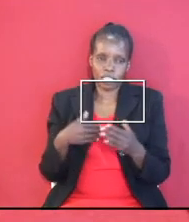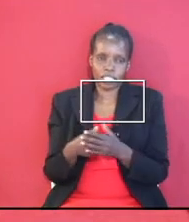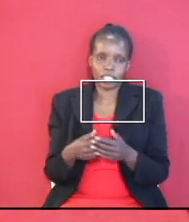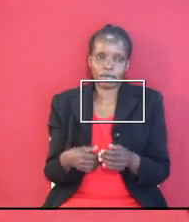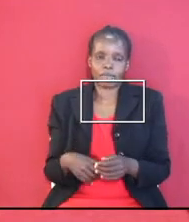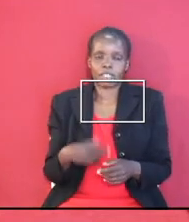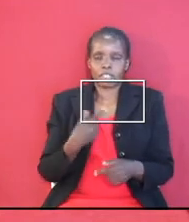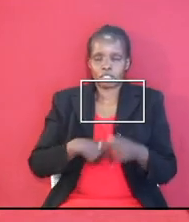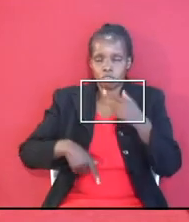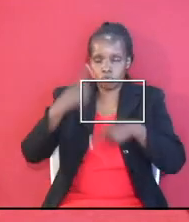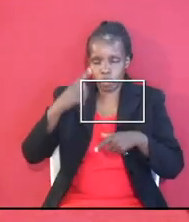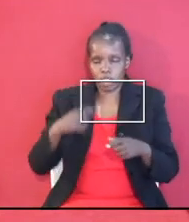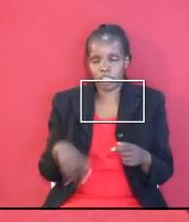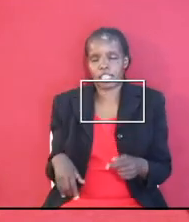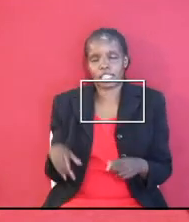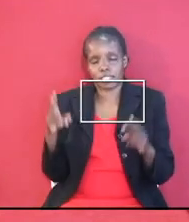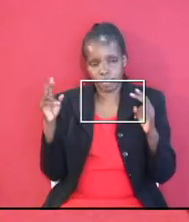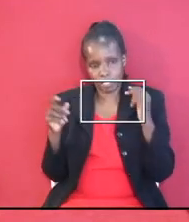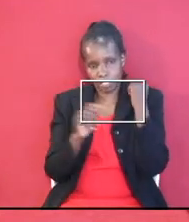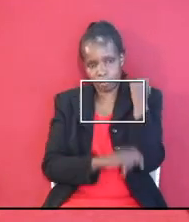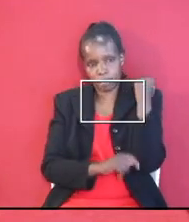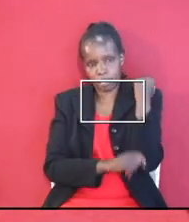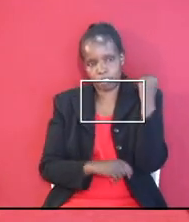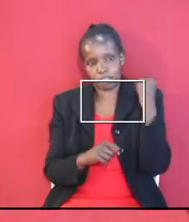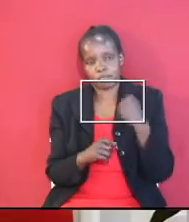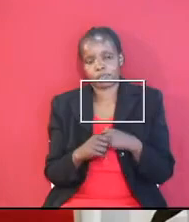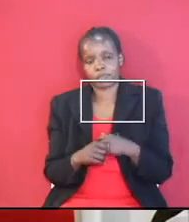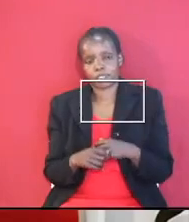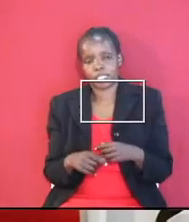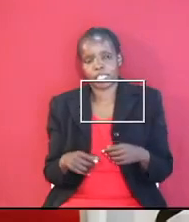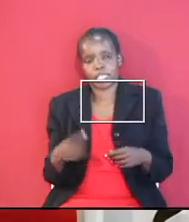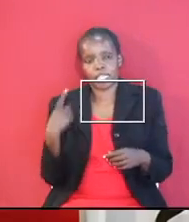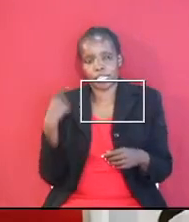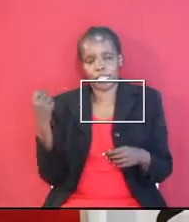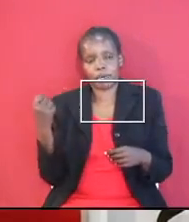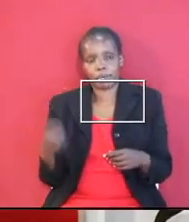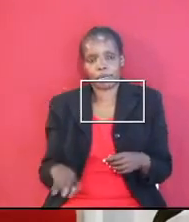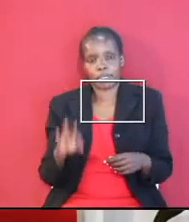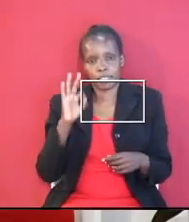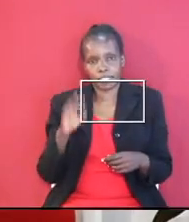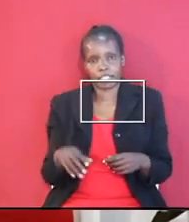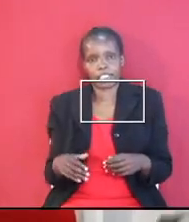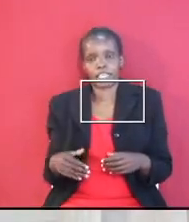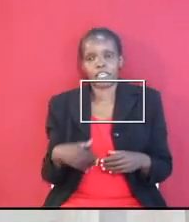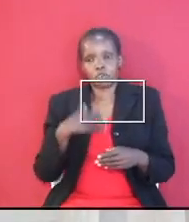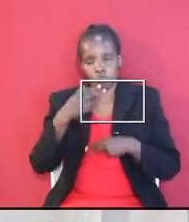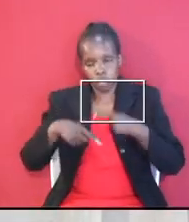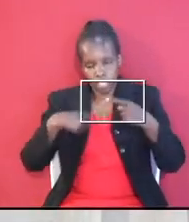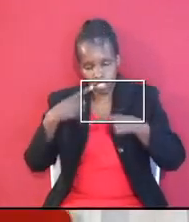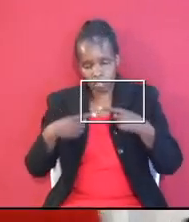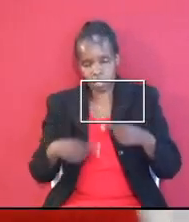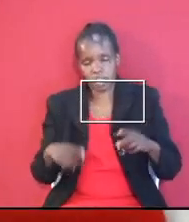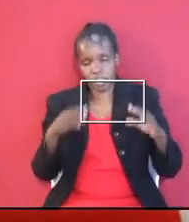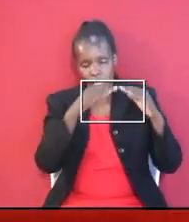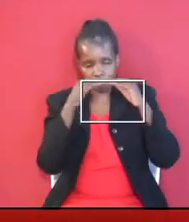the temptation of the evil one. Level number three is called the carrying on level. What